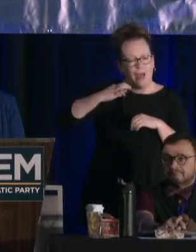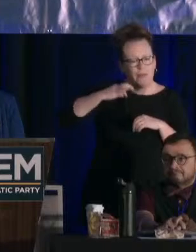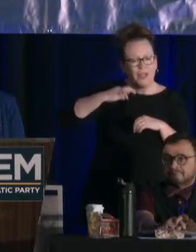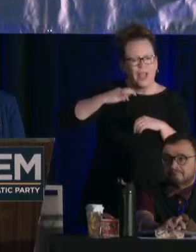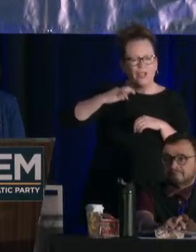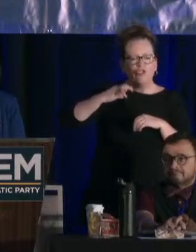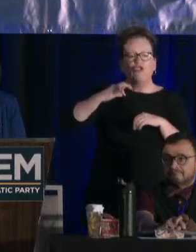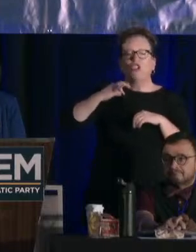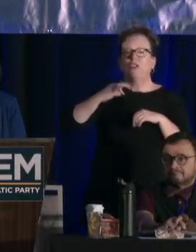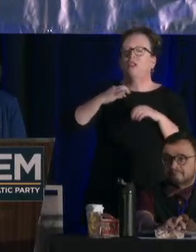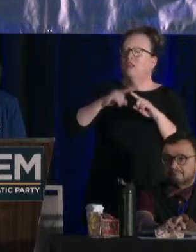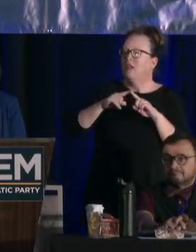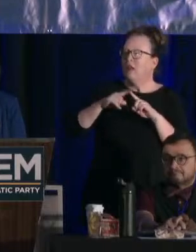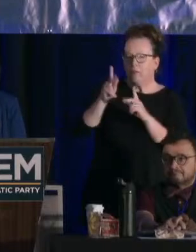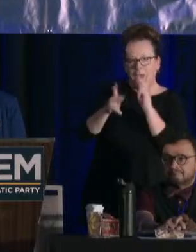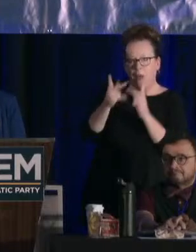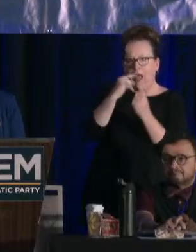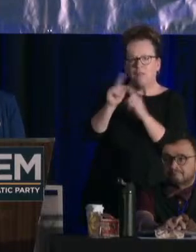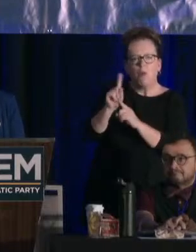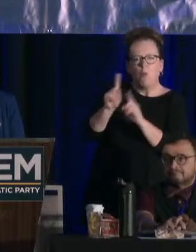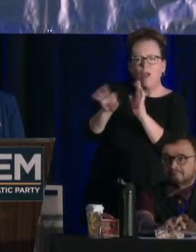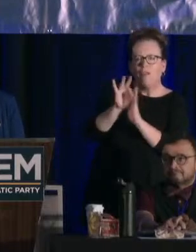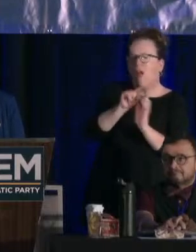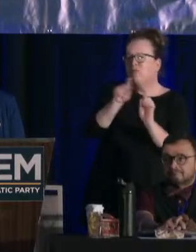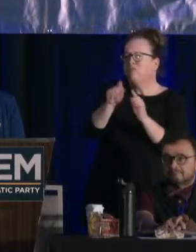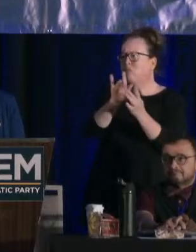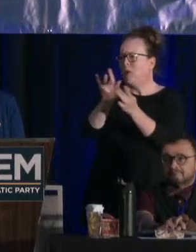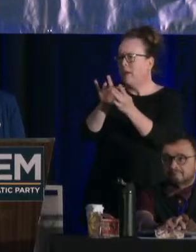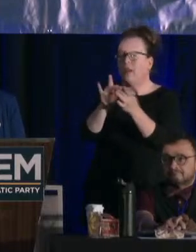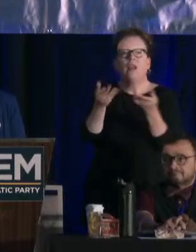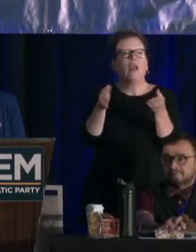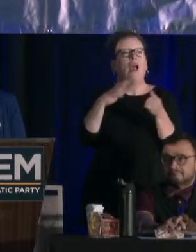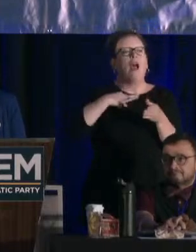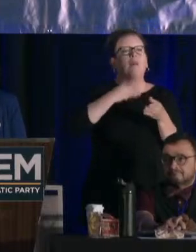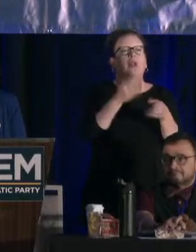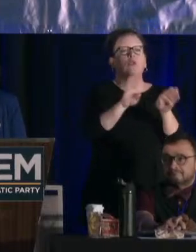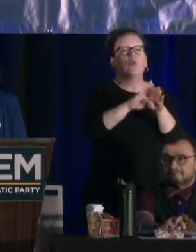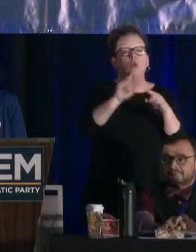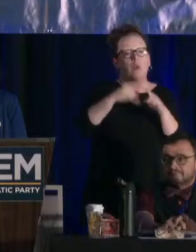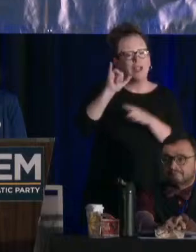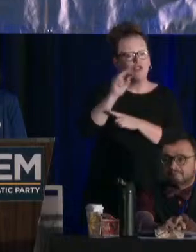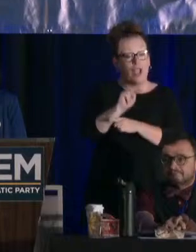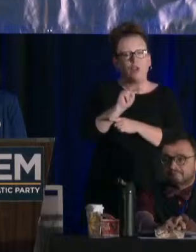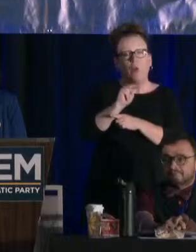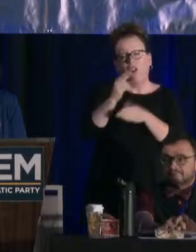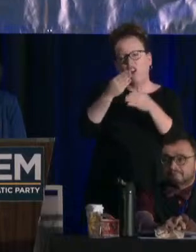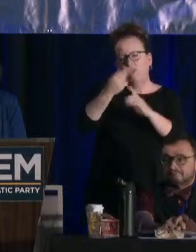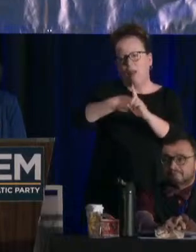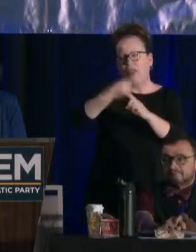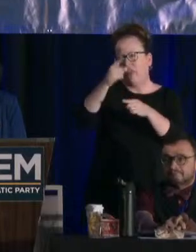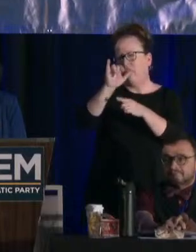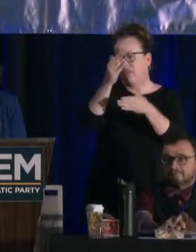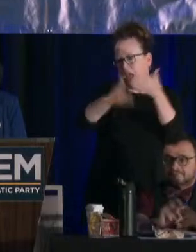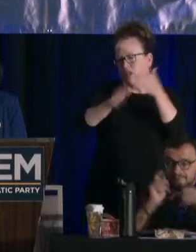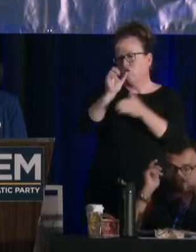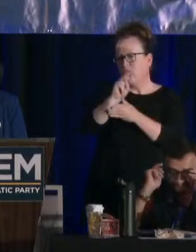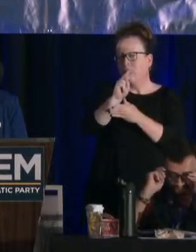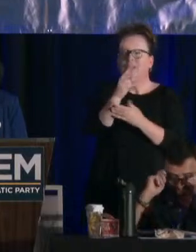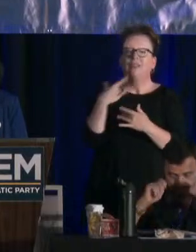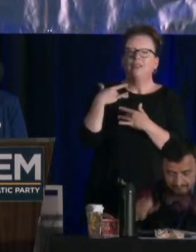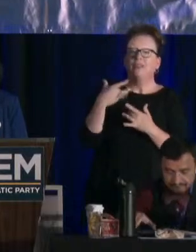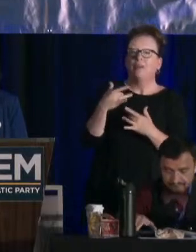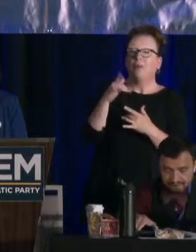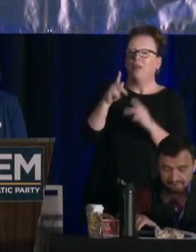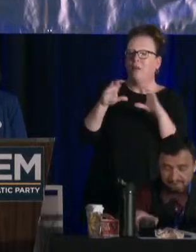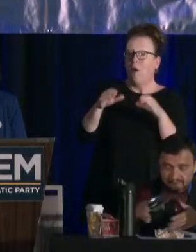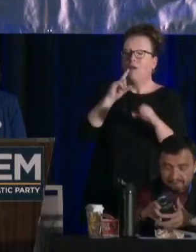usually when we open the applications, and we close it by January 31st. Normally, the party